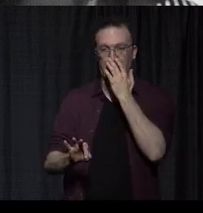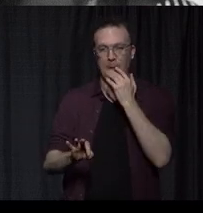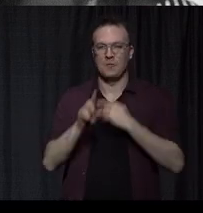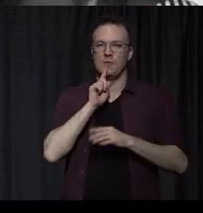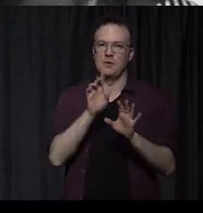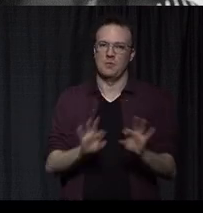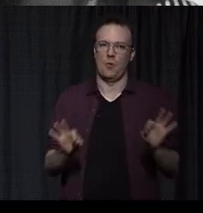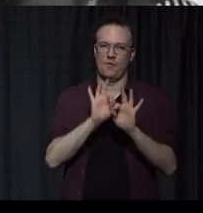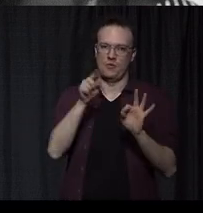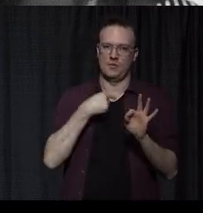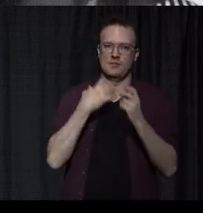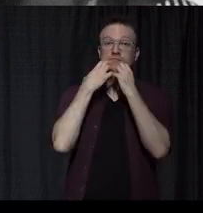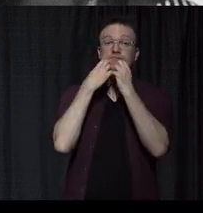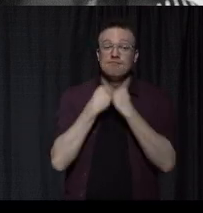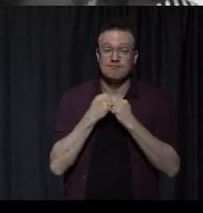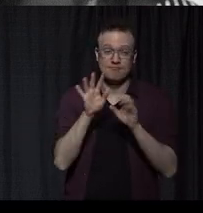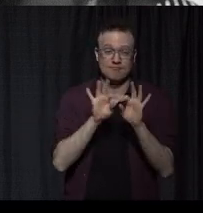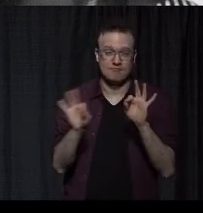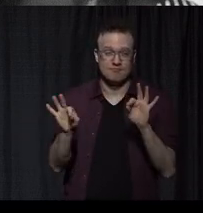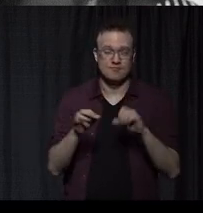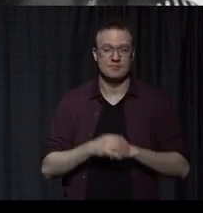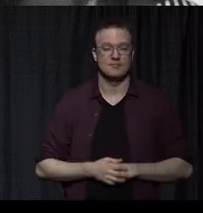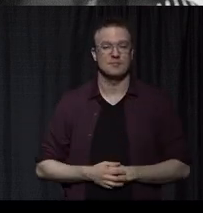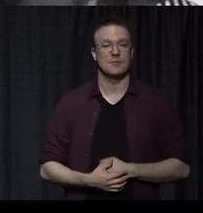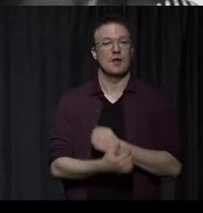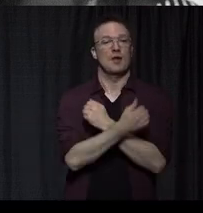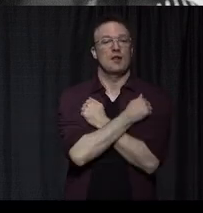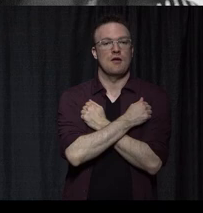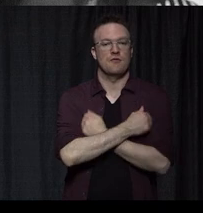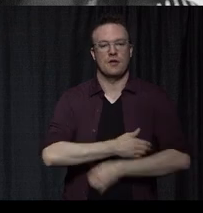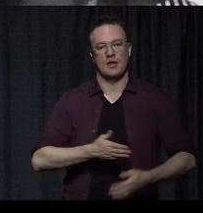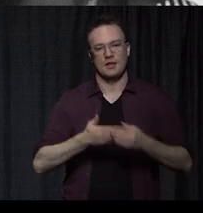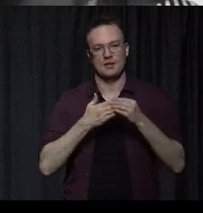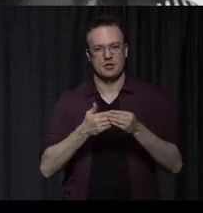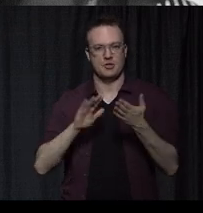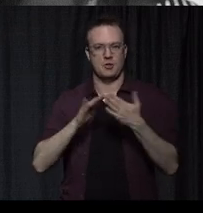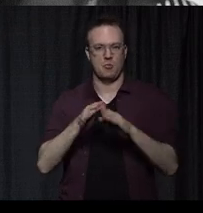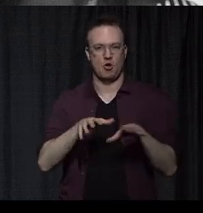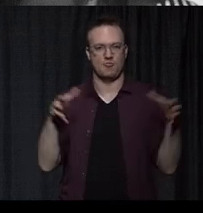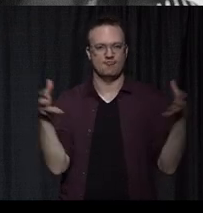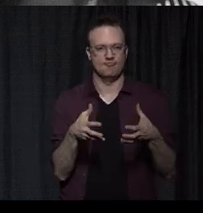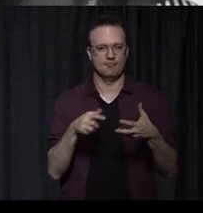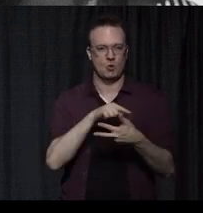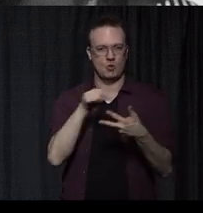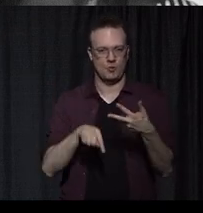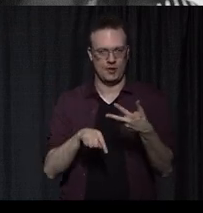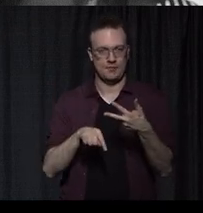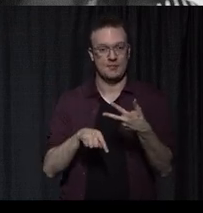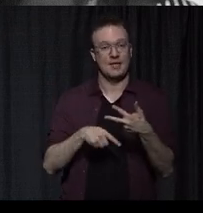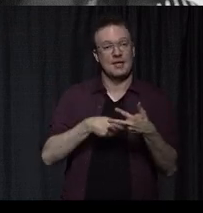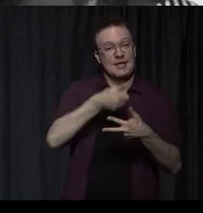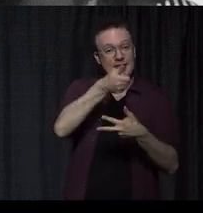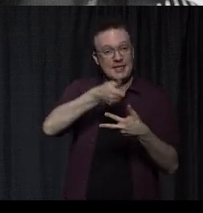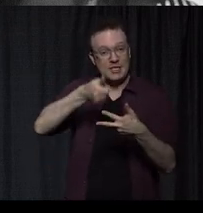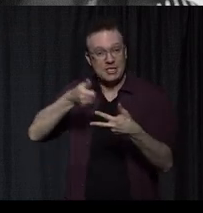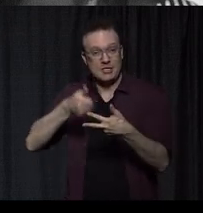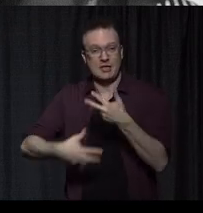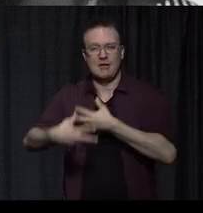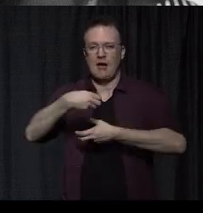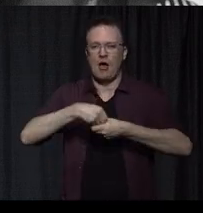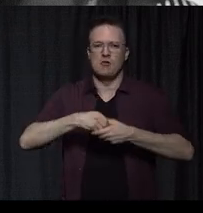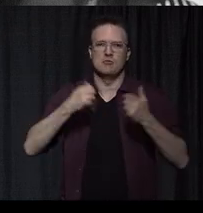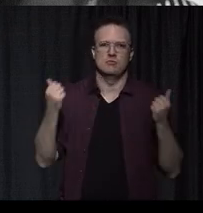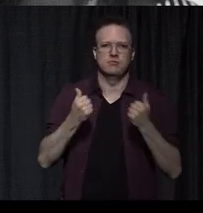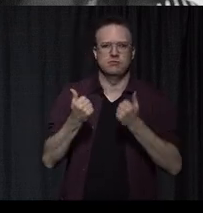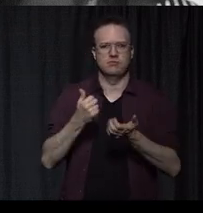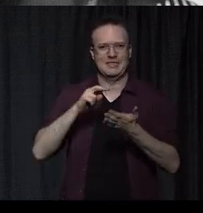really important to me. It's love, leadership, and community. Each of these words hold a lot of meaning